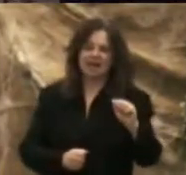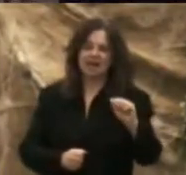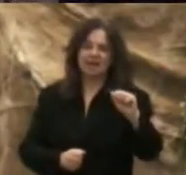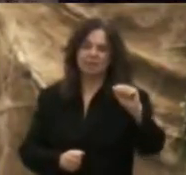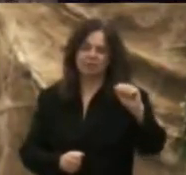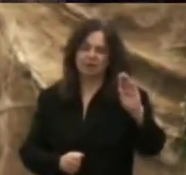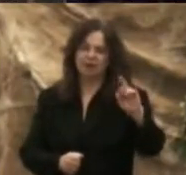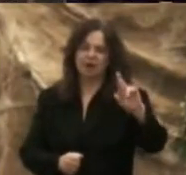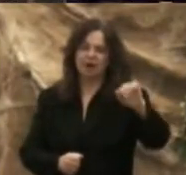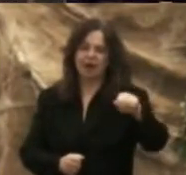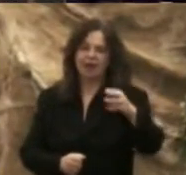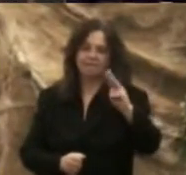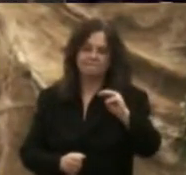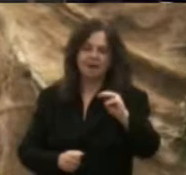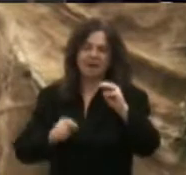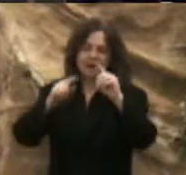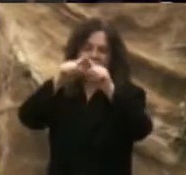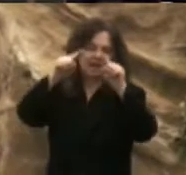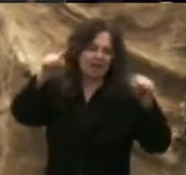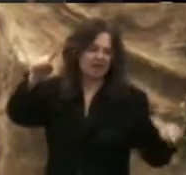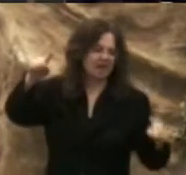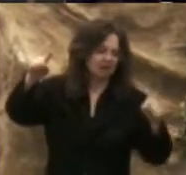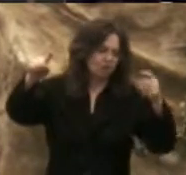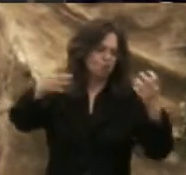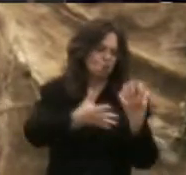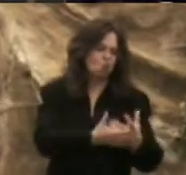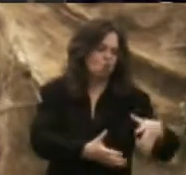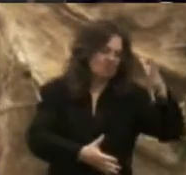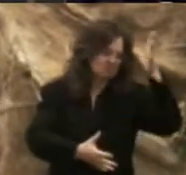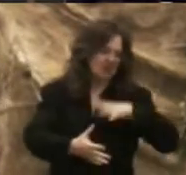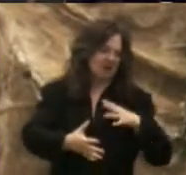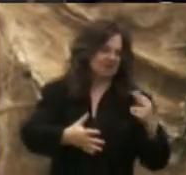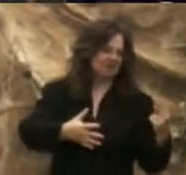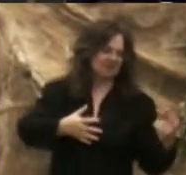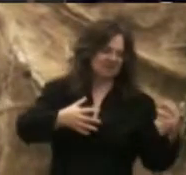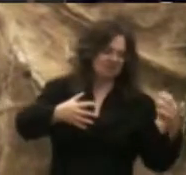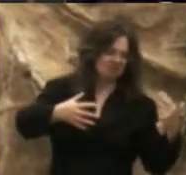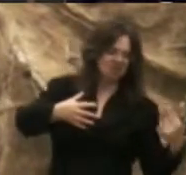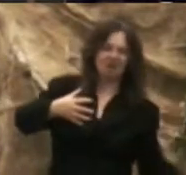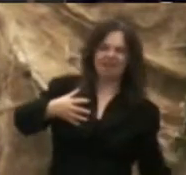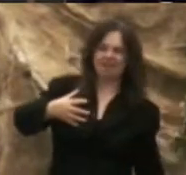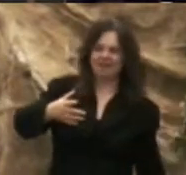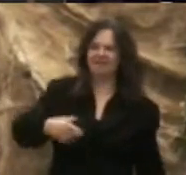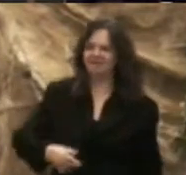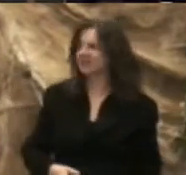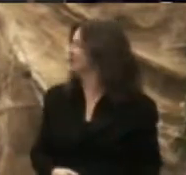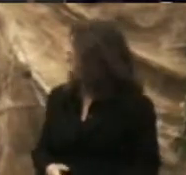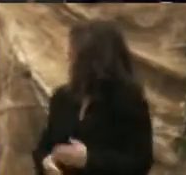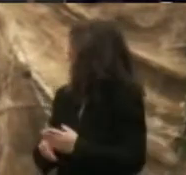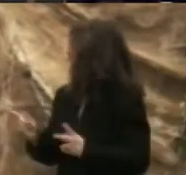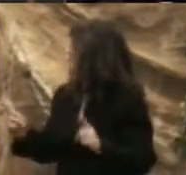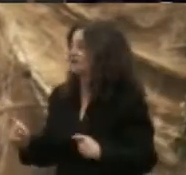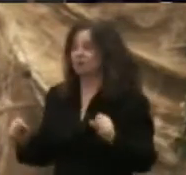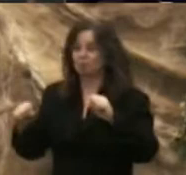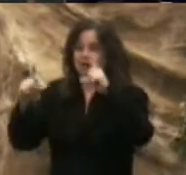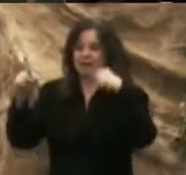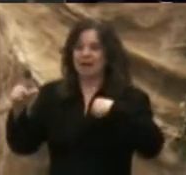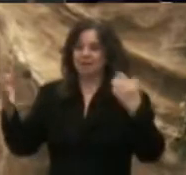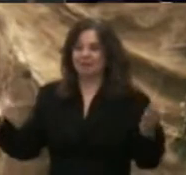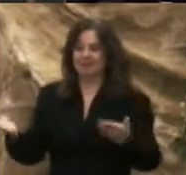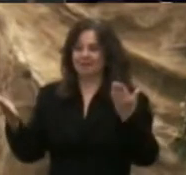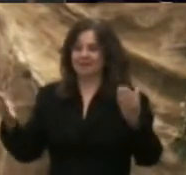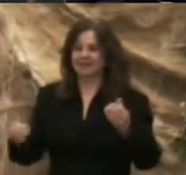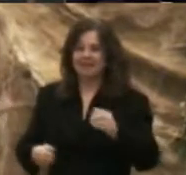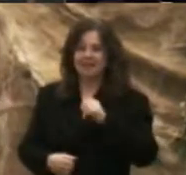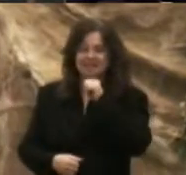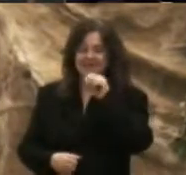so far away? Now, I know there were some who built this set who are surprised I am here. They did not put the steps